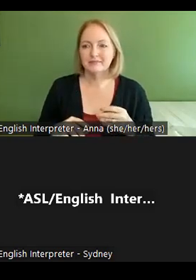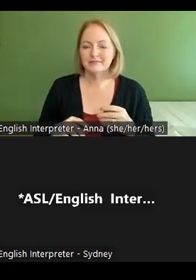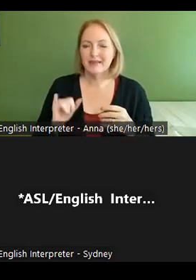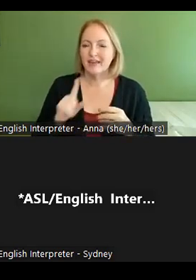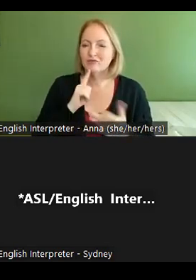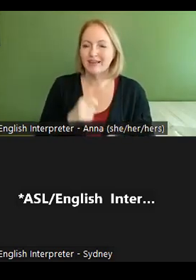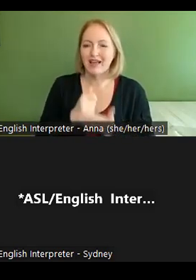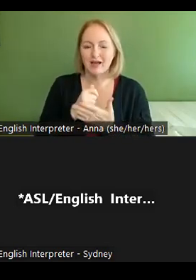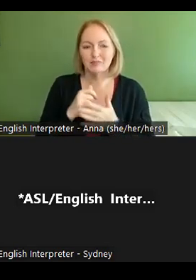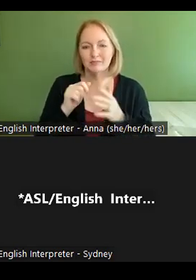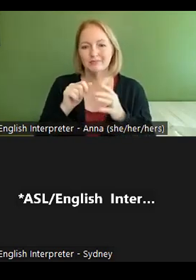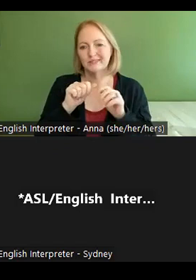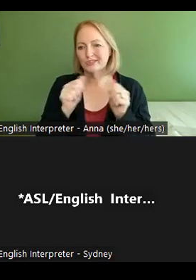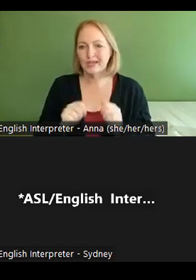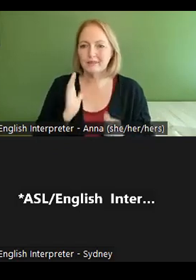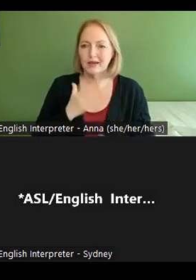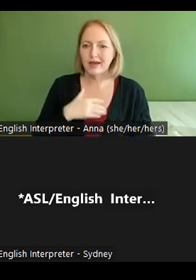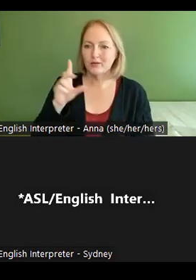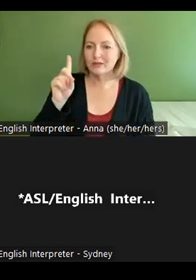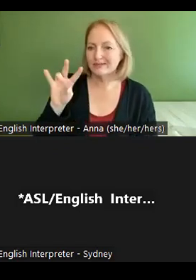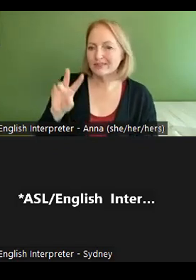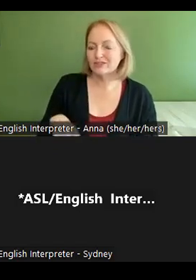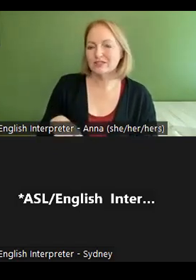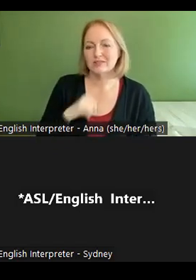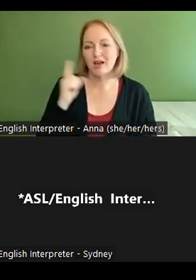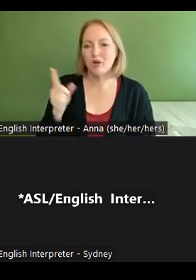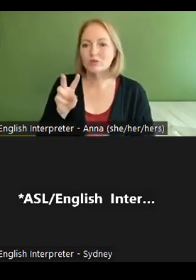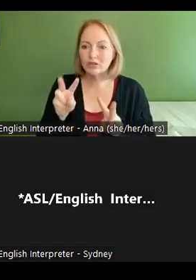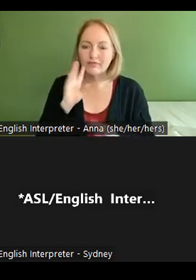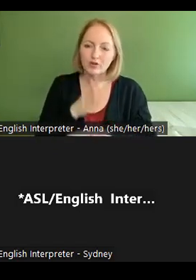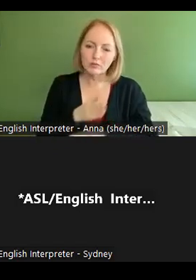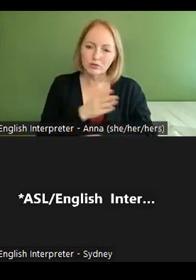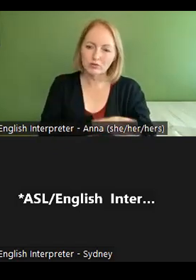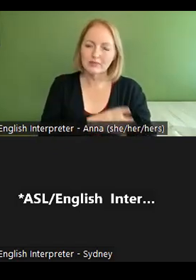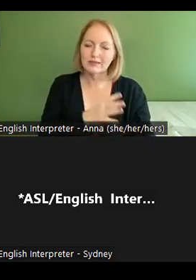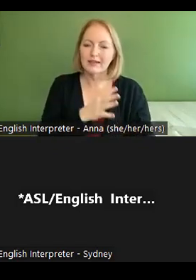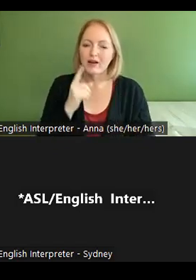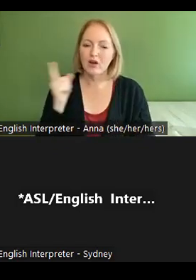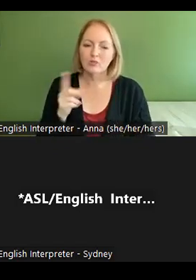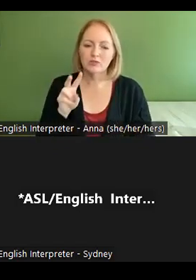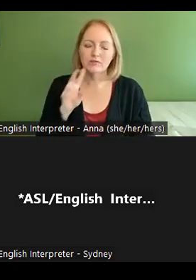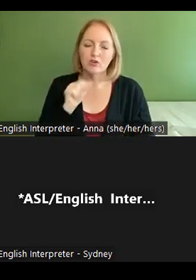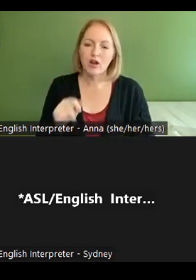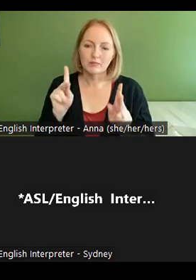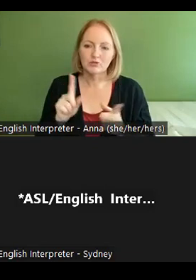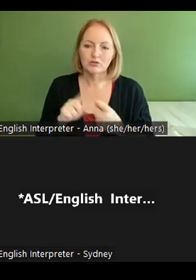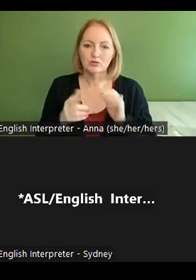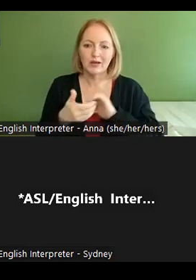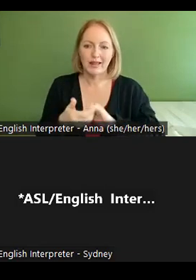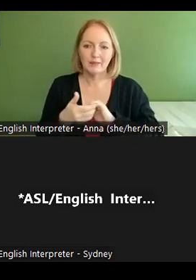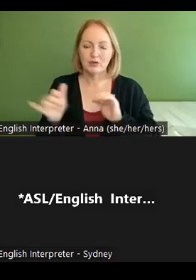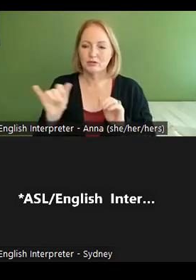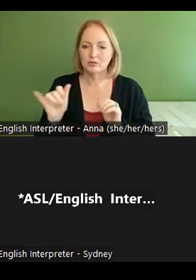helps shape our division that we are. We're always looking for improvement, but we're always looking for opportunities to collaborate